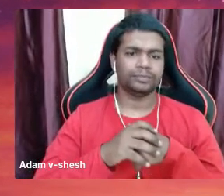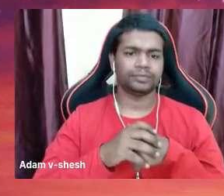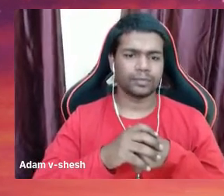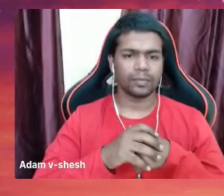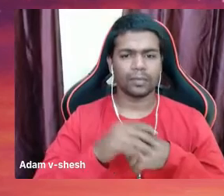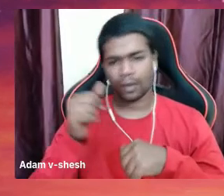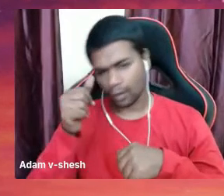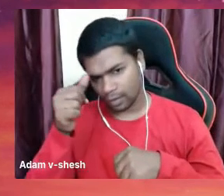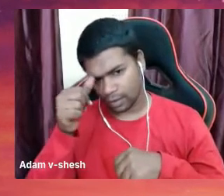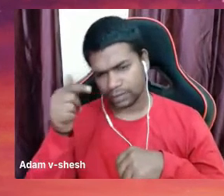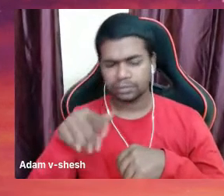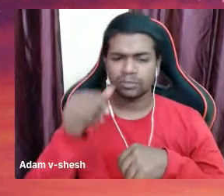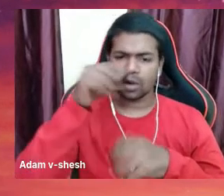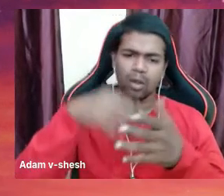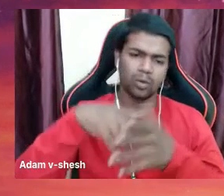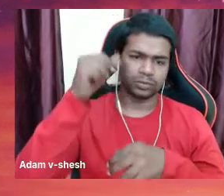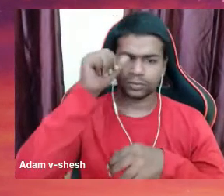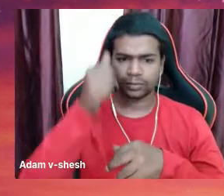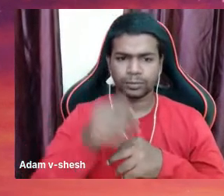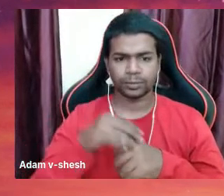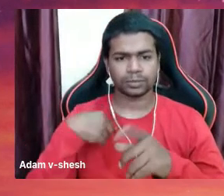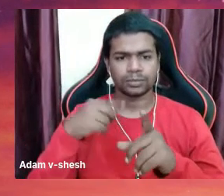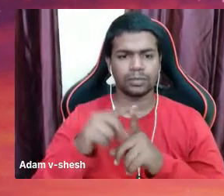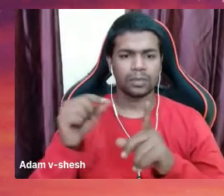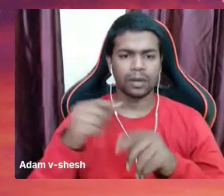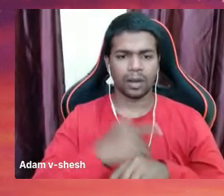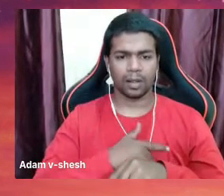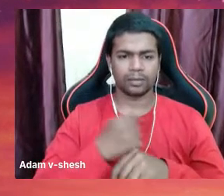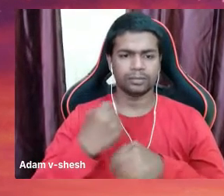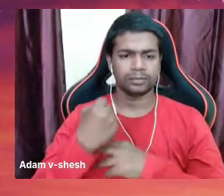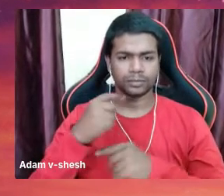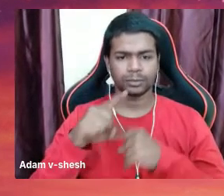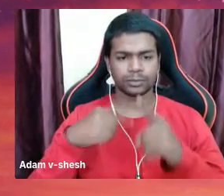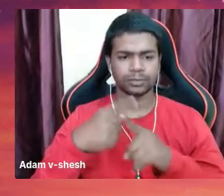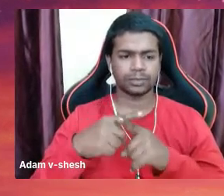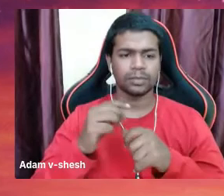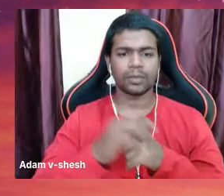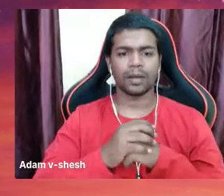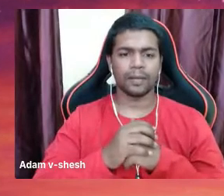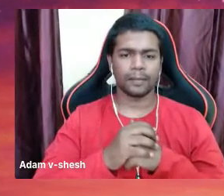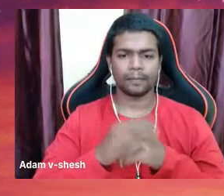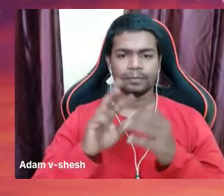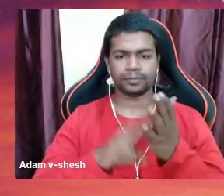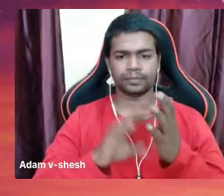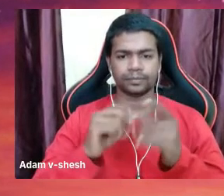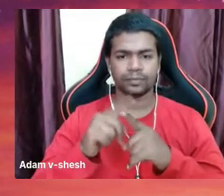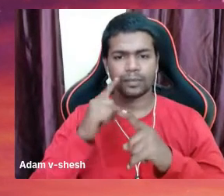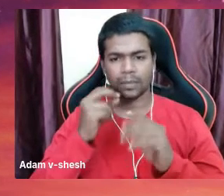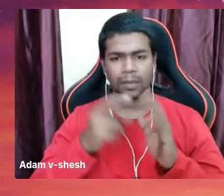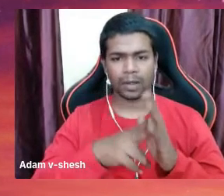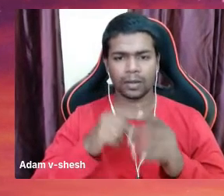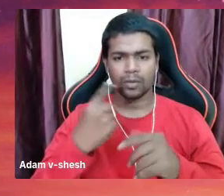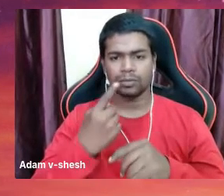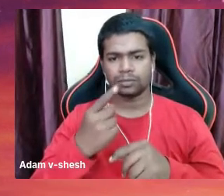outside India. But I do feel strongly about dispelling the notion that moats can only be